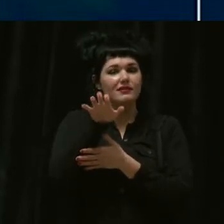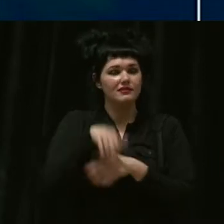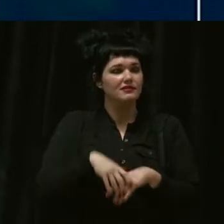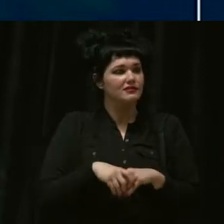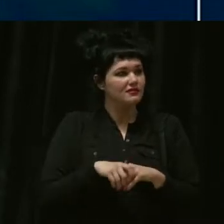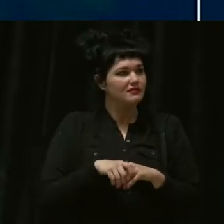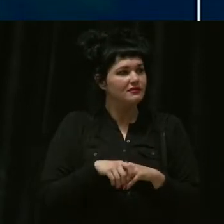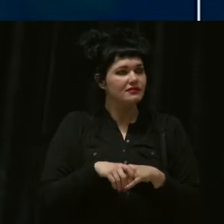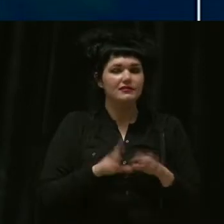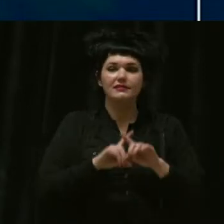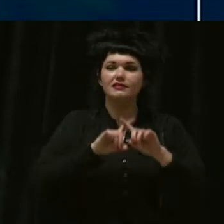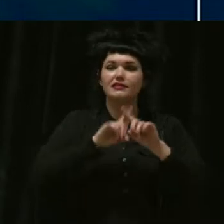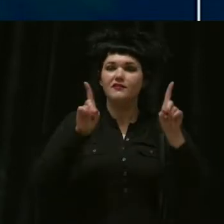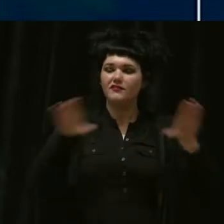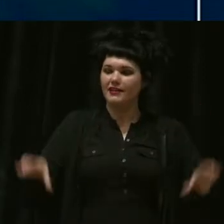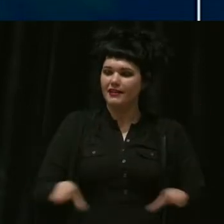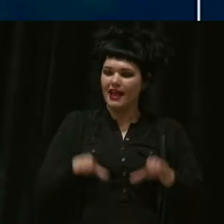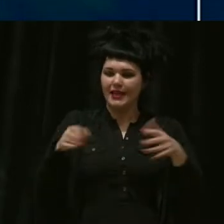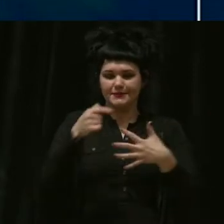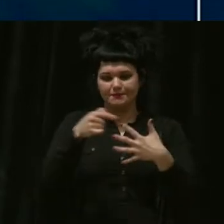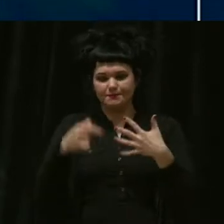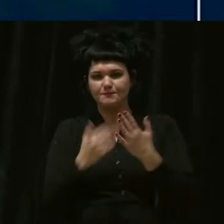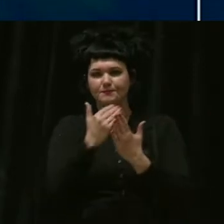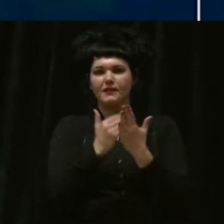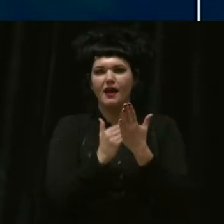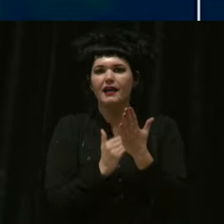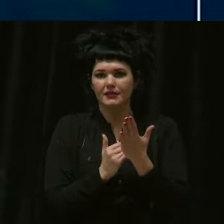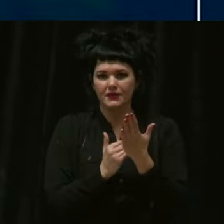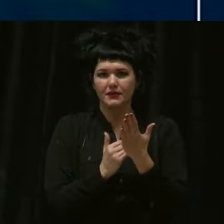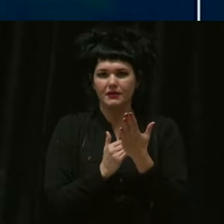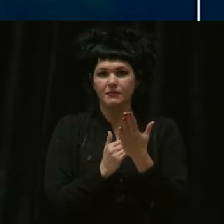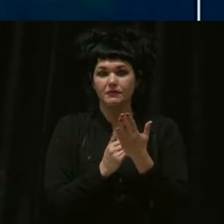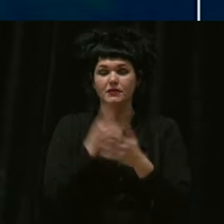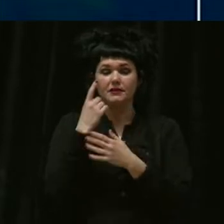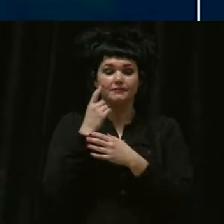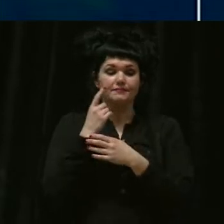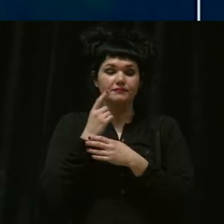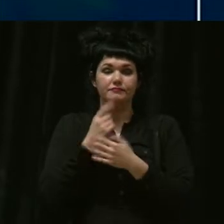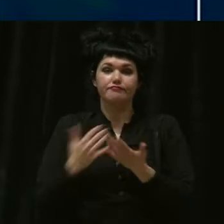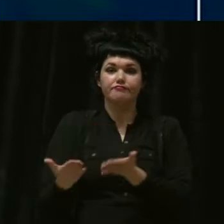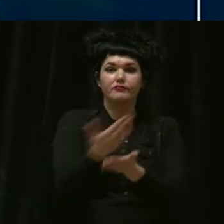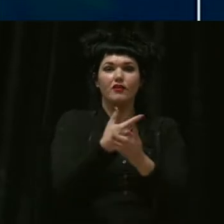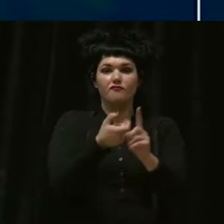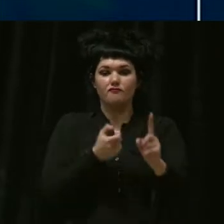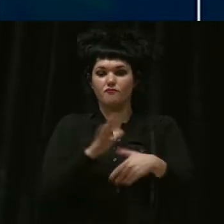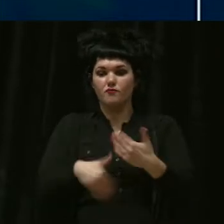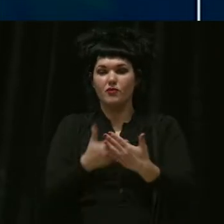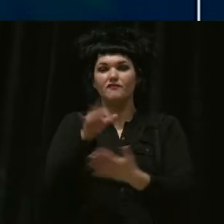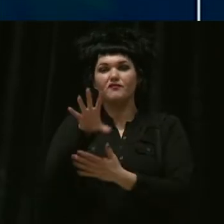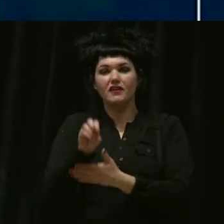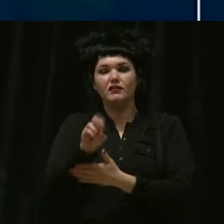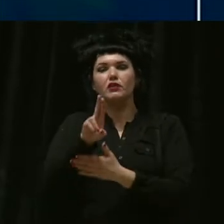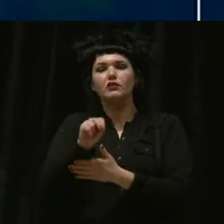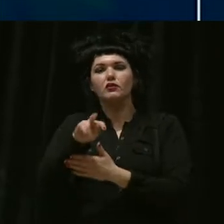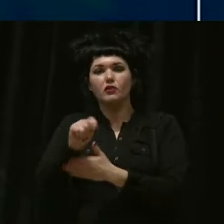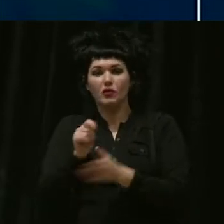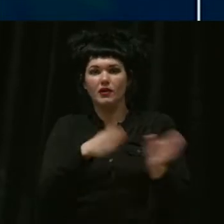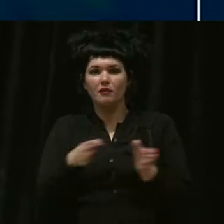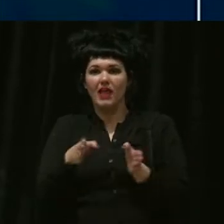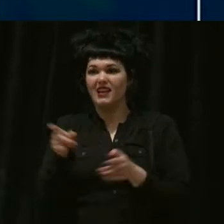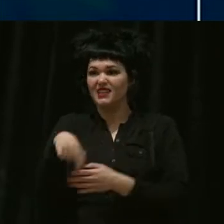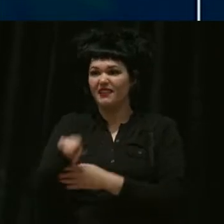different action items across the 50 unit plans, they look at me like I'm